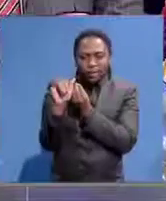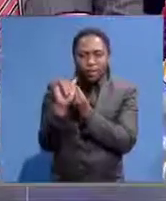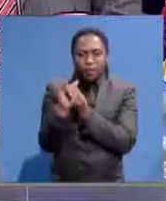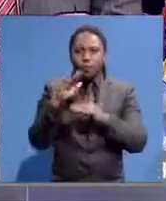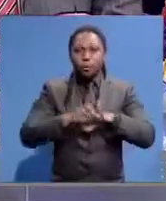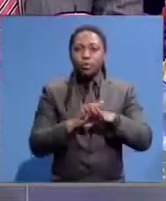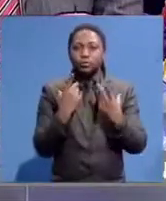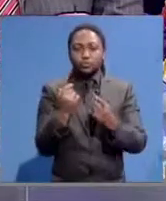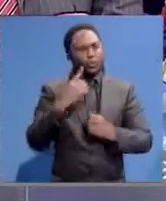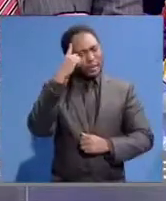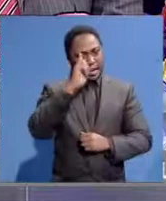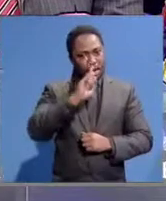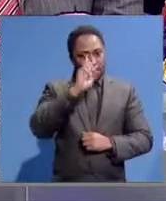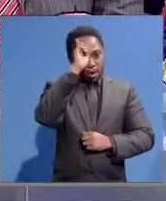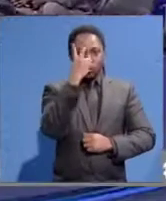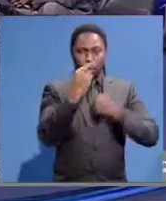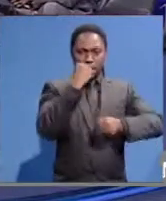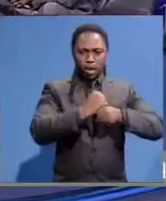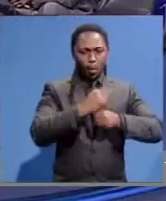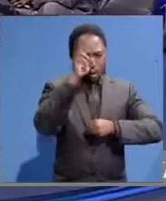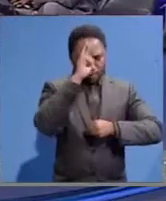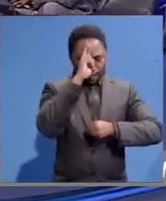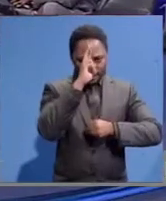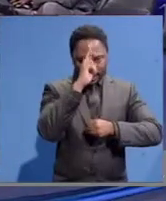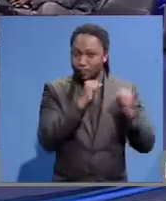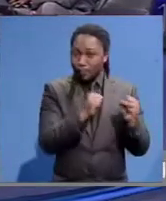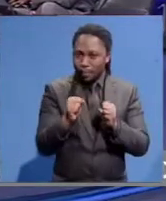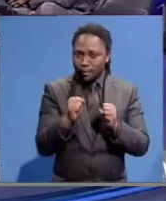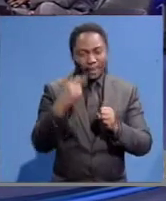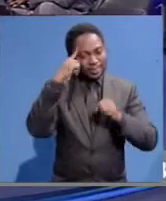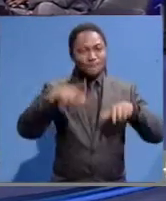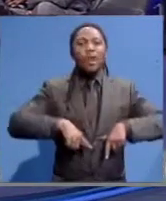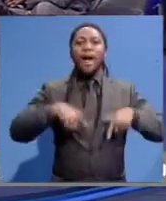he'll still be relevant, do you think? Oh, absolutely. He's going to be relevant for eternity.